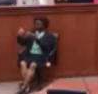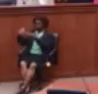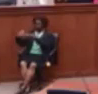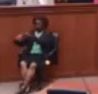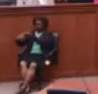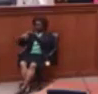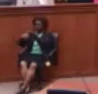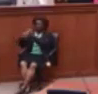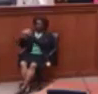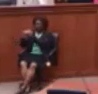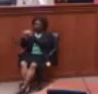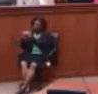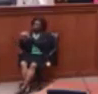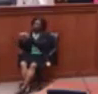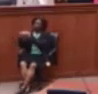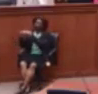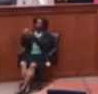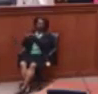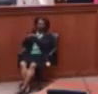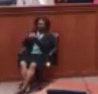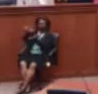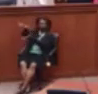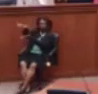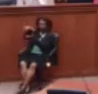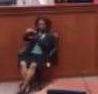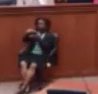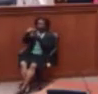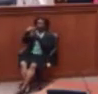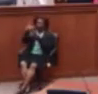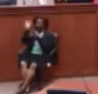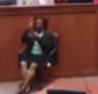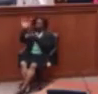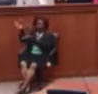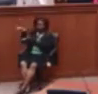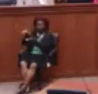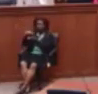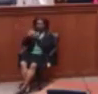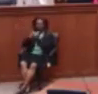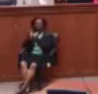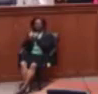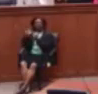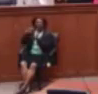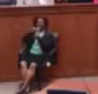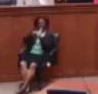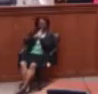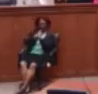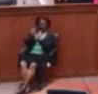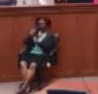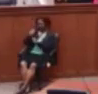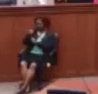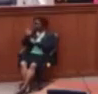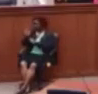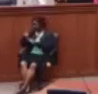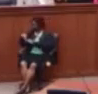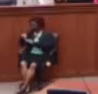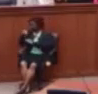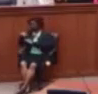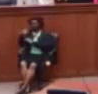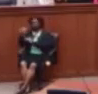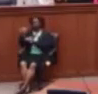the federal dollars that they're getting for Carl Perkins with their state MFP Jumpstart Career Development Fund